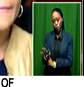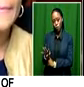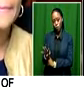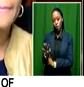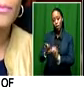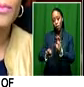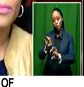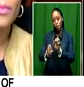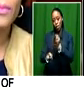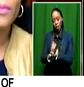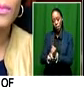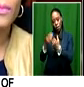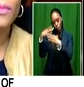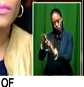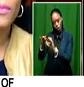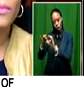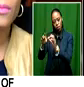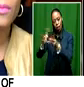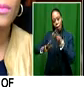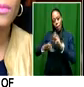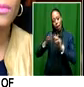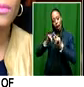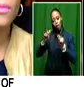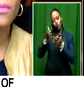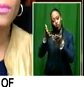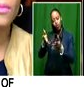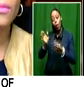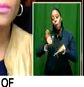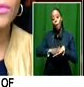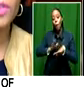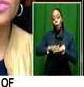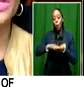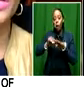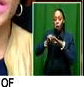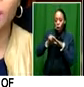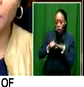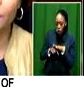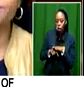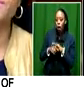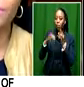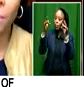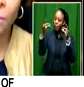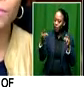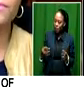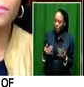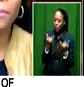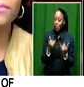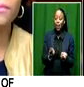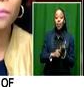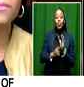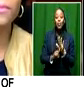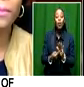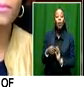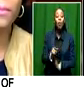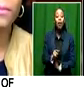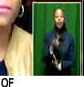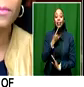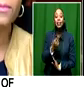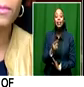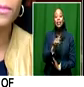out, and we're talking to maths at that level. But we go even further, and the statistics currently show that